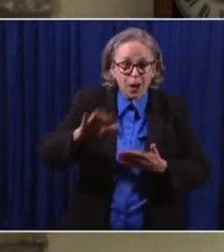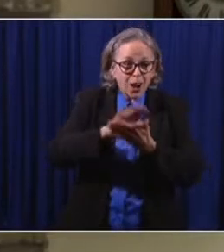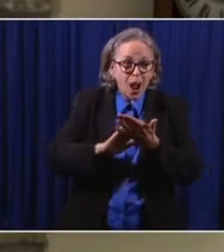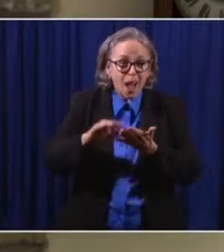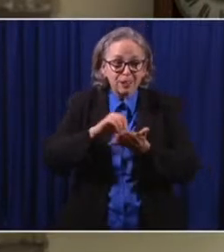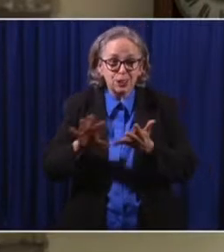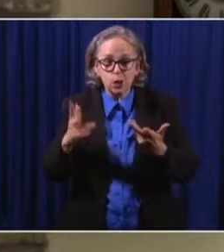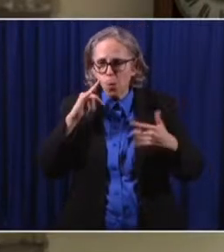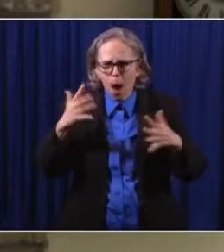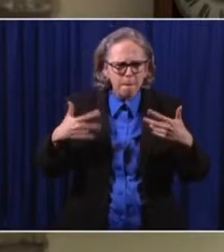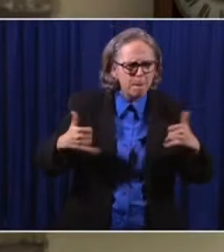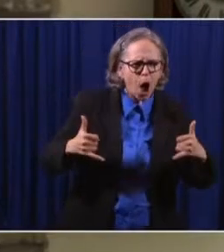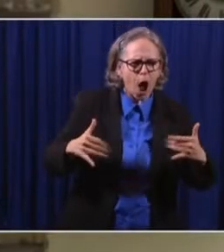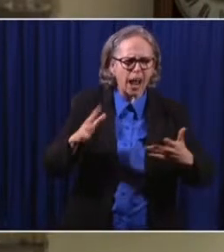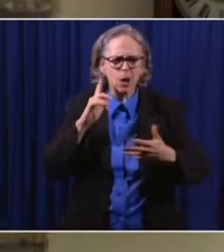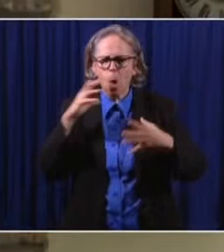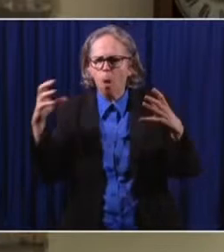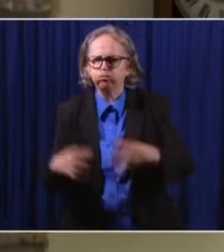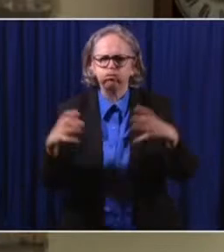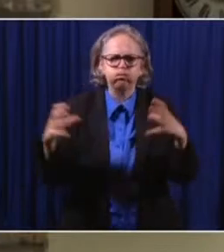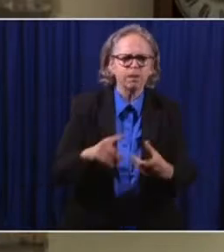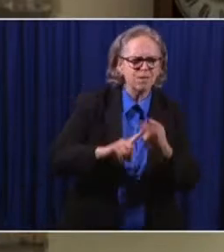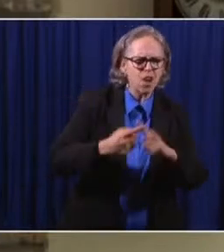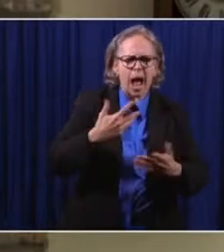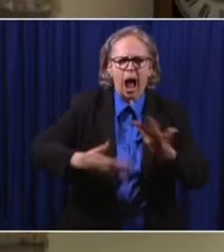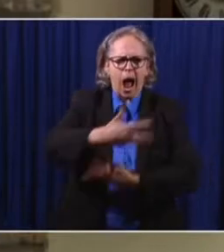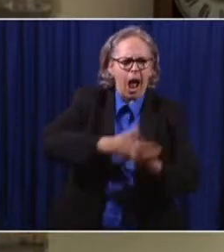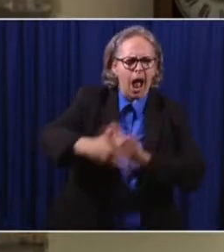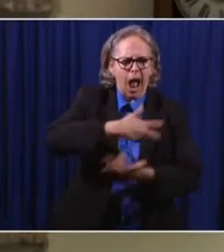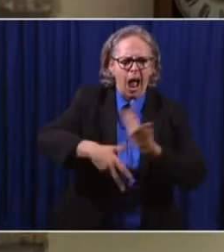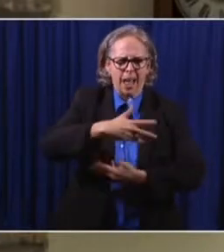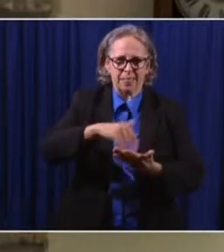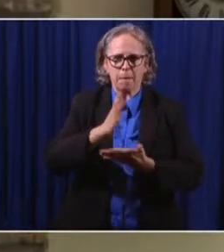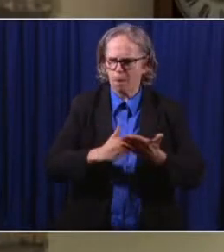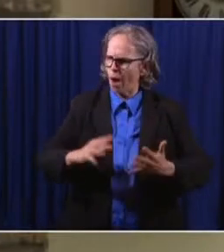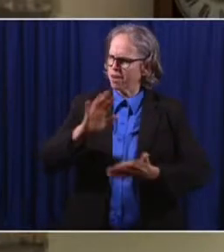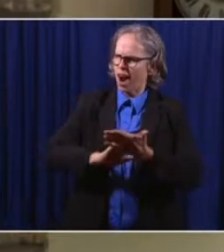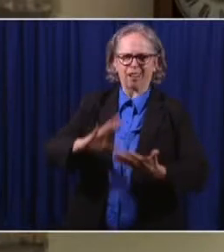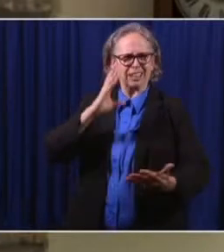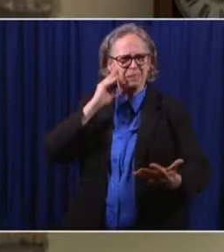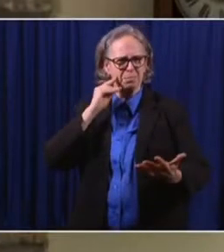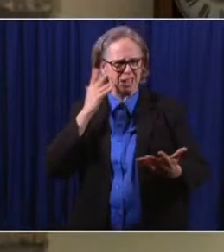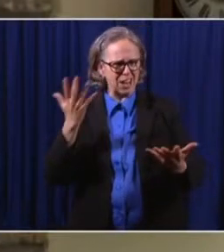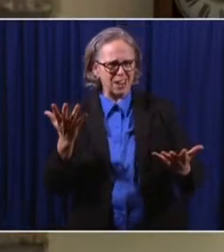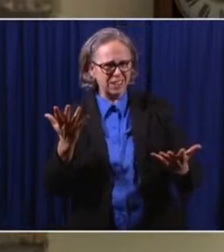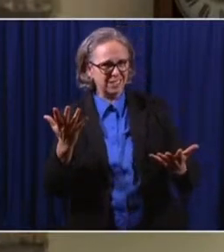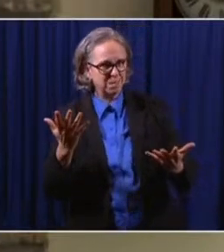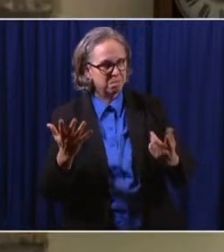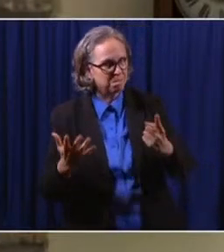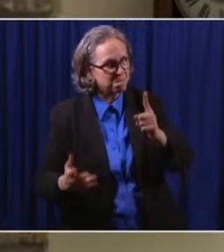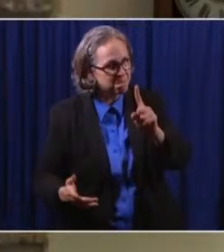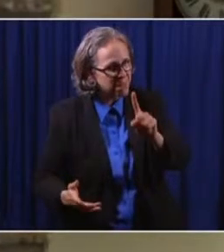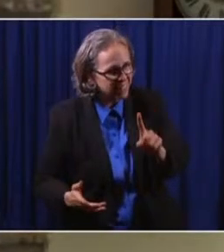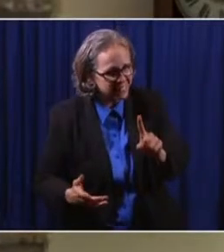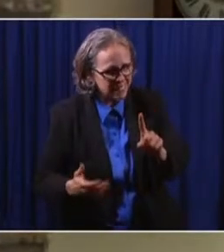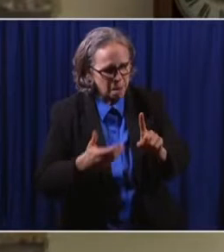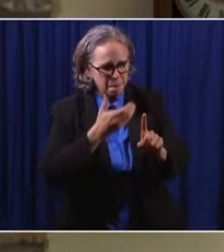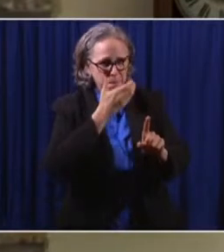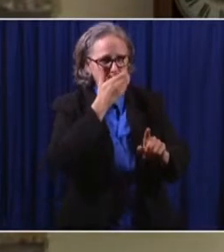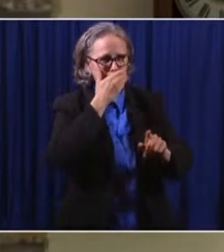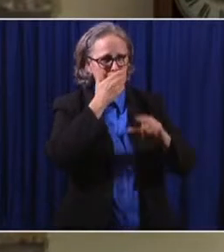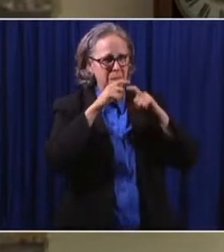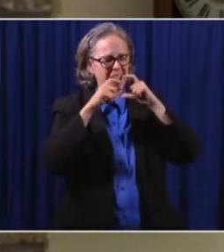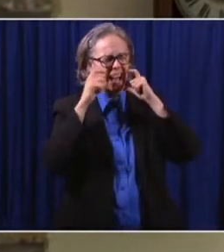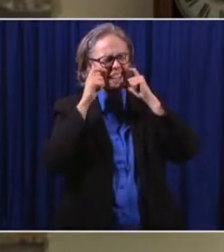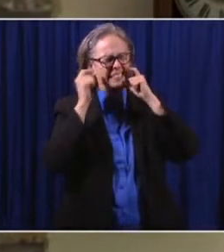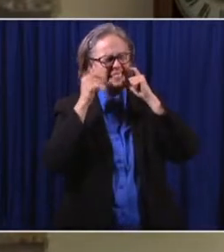to get together. That's part of the college experience. But doing it with a mask is just vitally important today. Doing it with